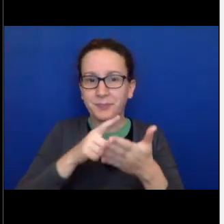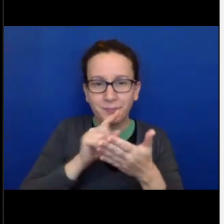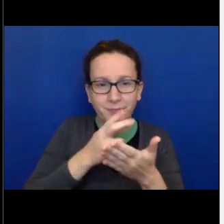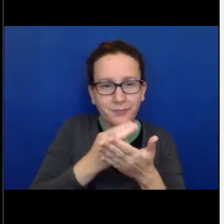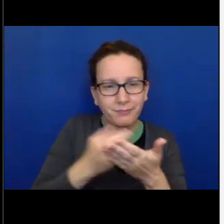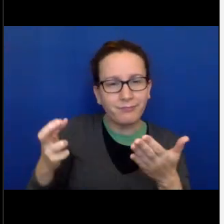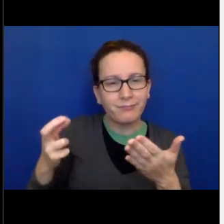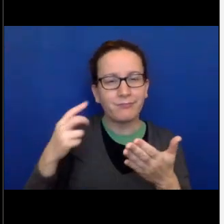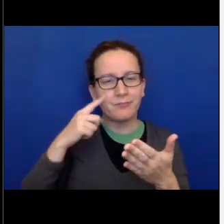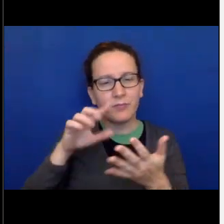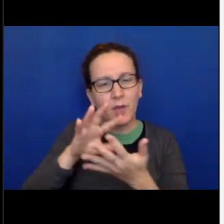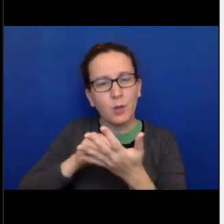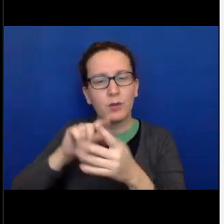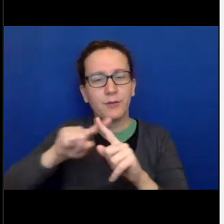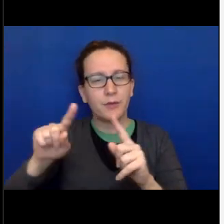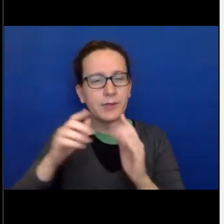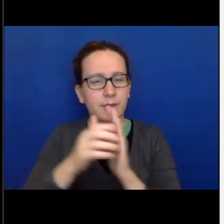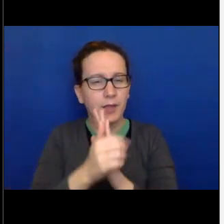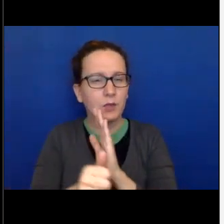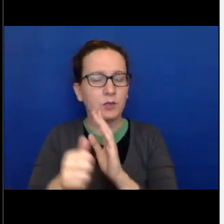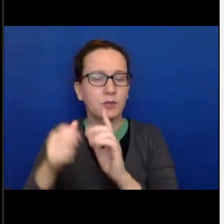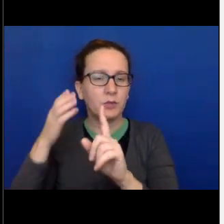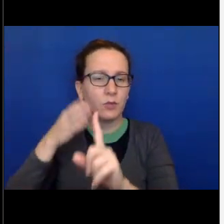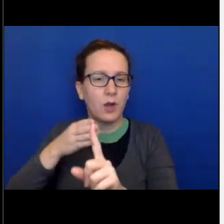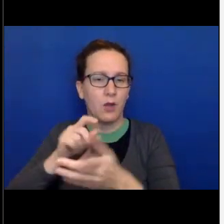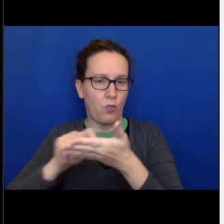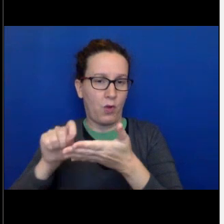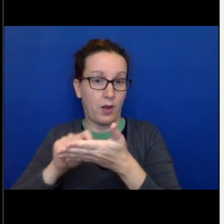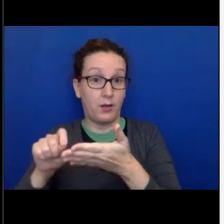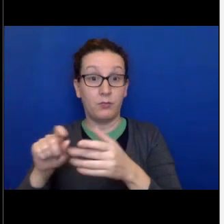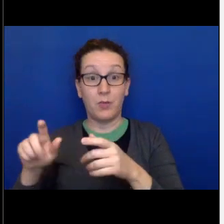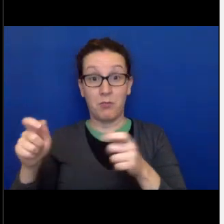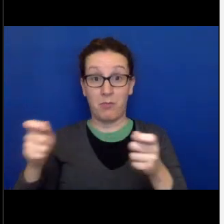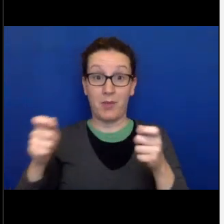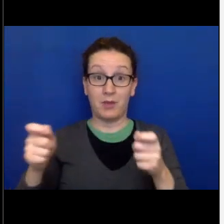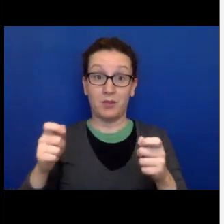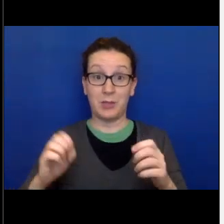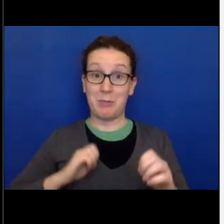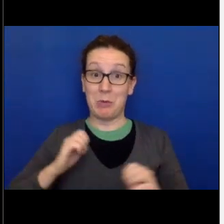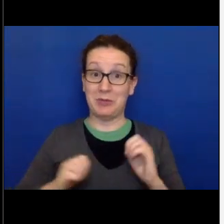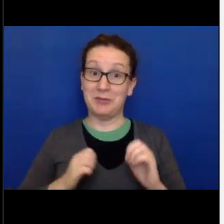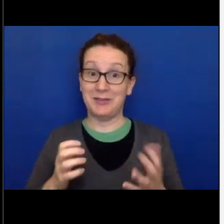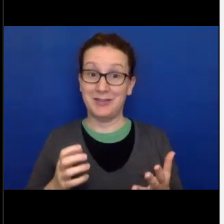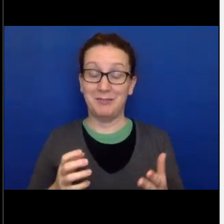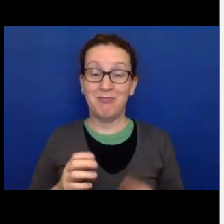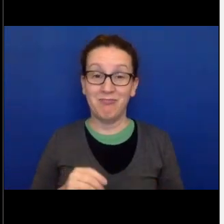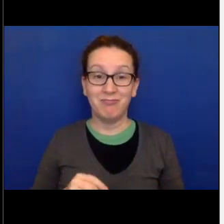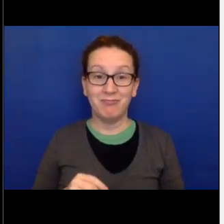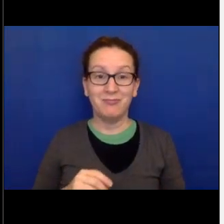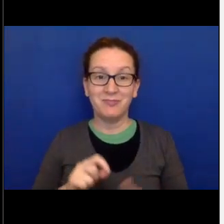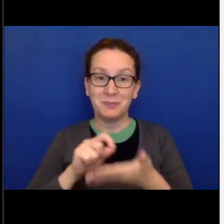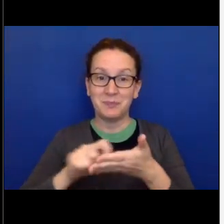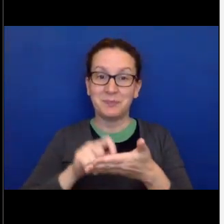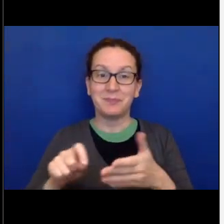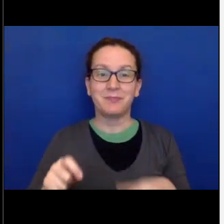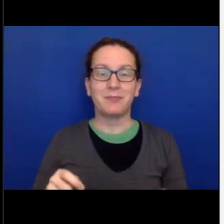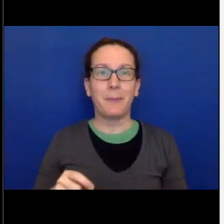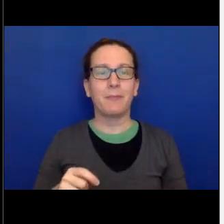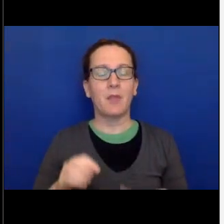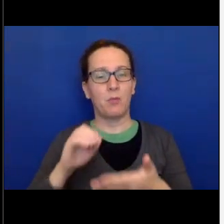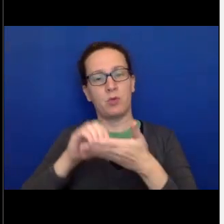different skills around writing, as well as managing your emotions even around writing. So I put the